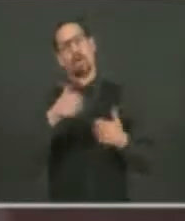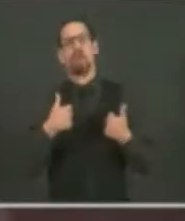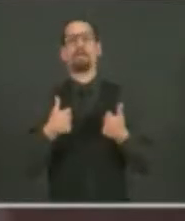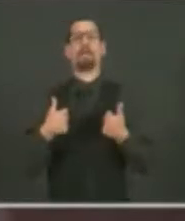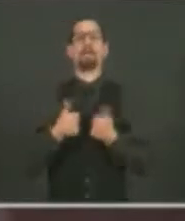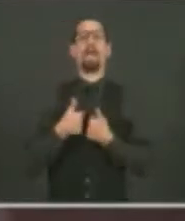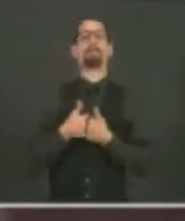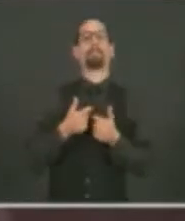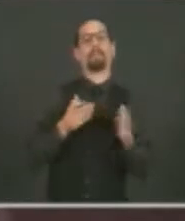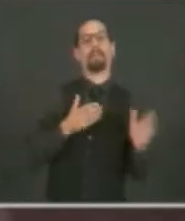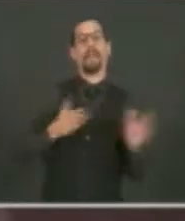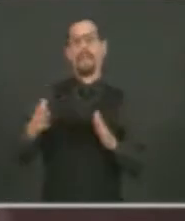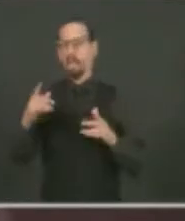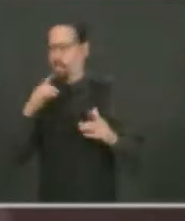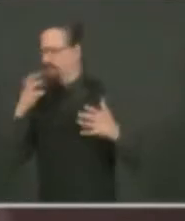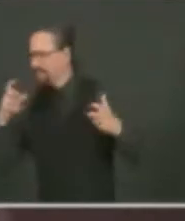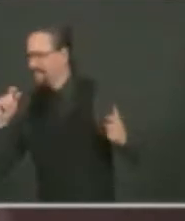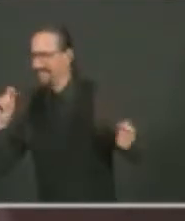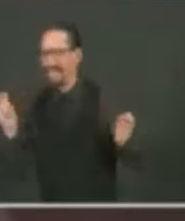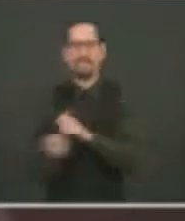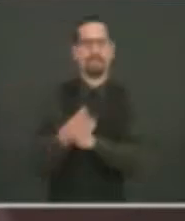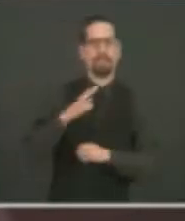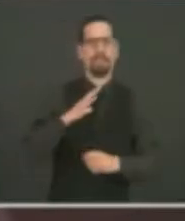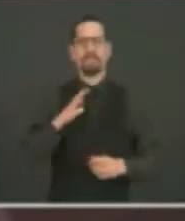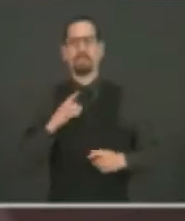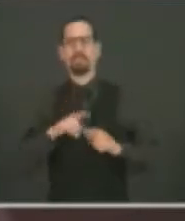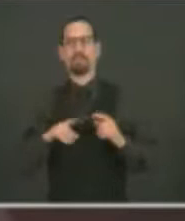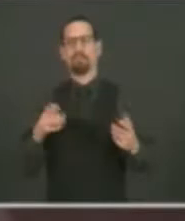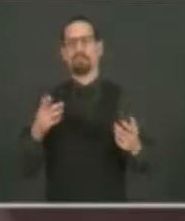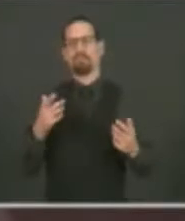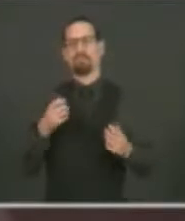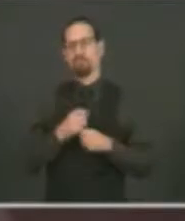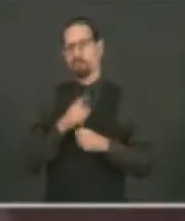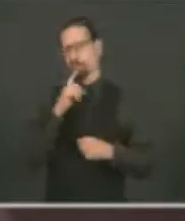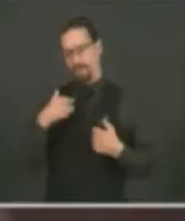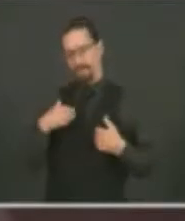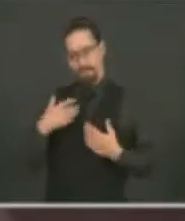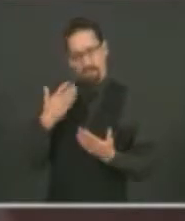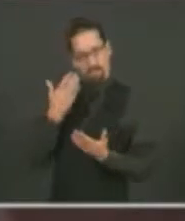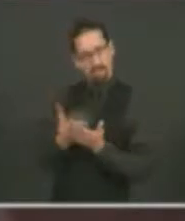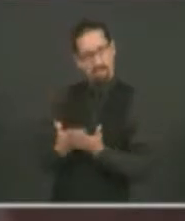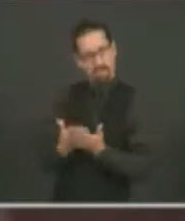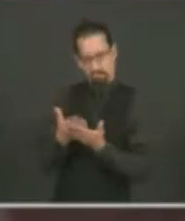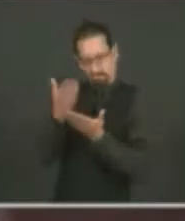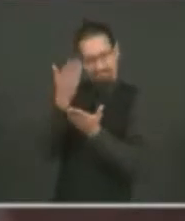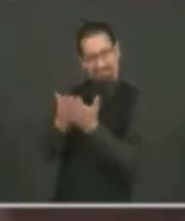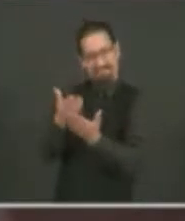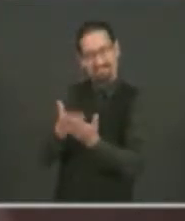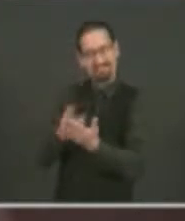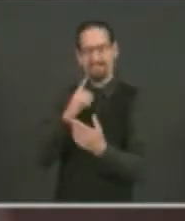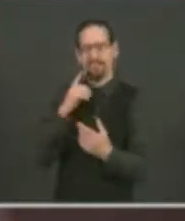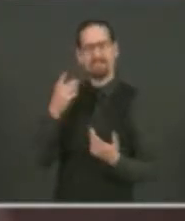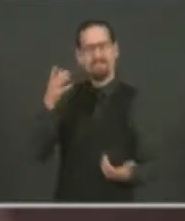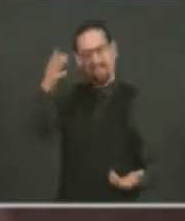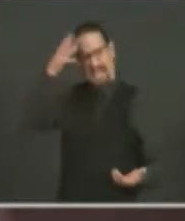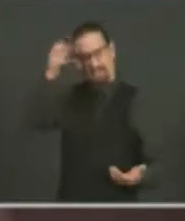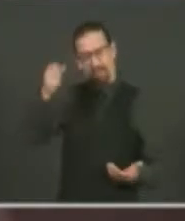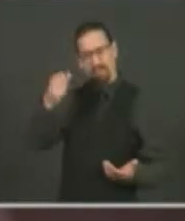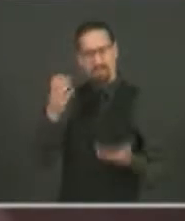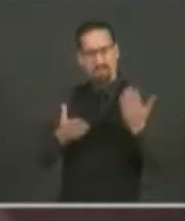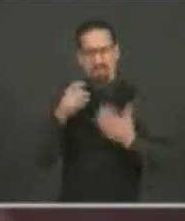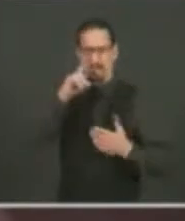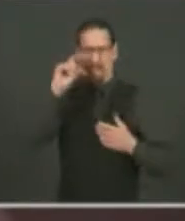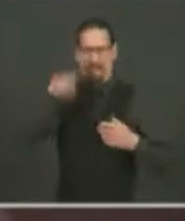it a little bit? At what point do you have enough body of evidence to say common sense would dictate that maybe we don't need to have every window